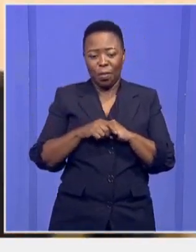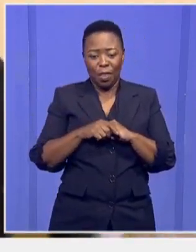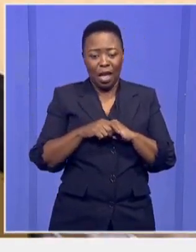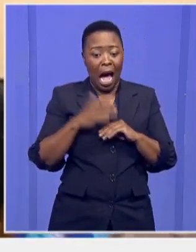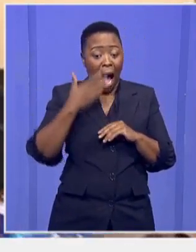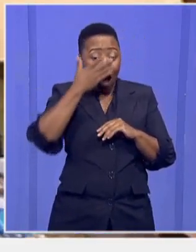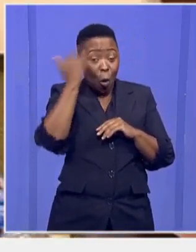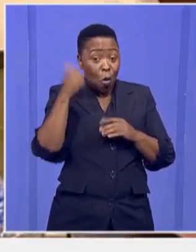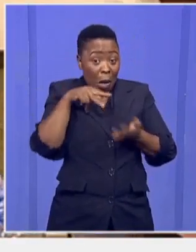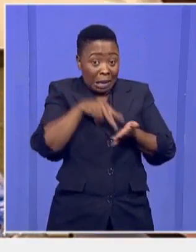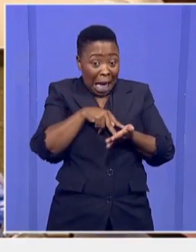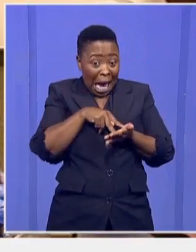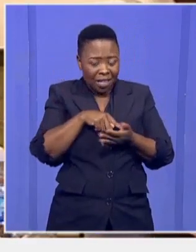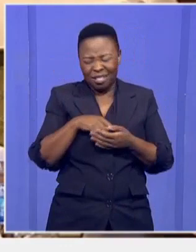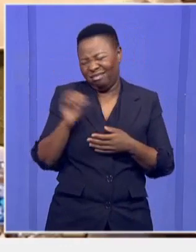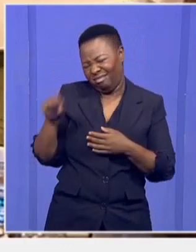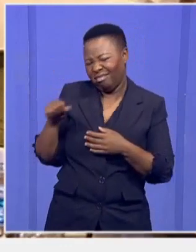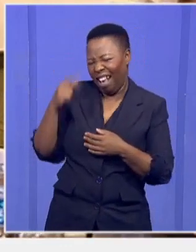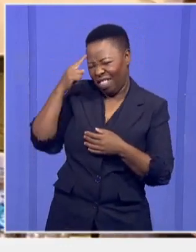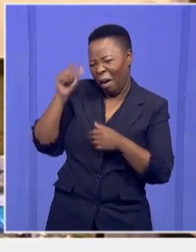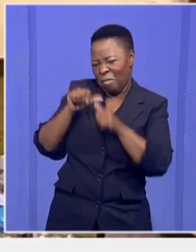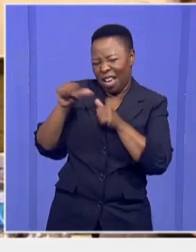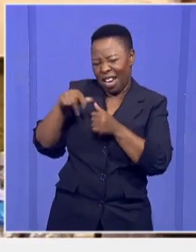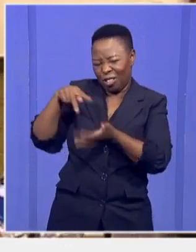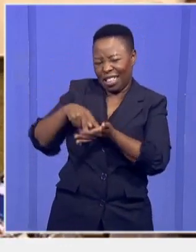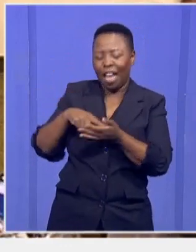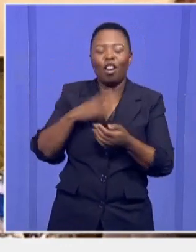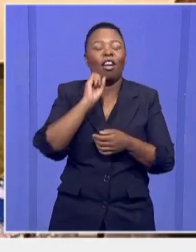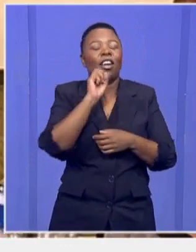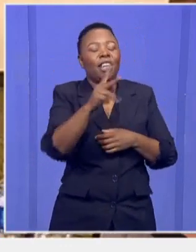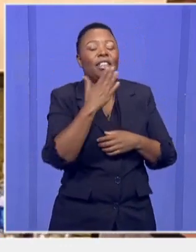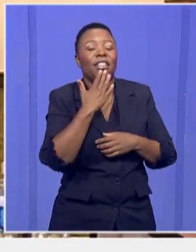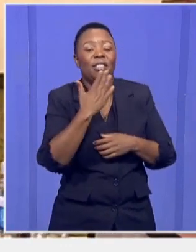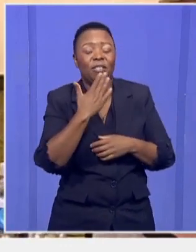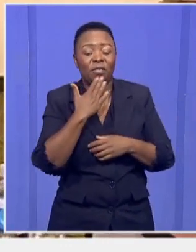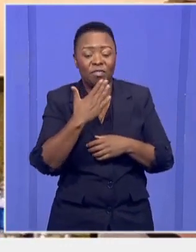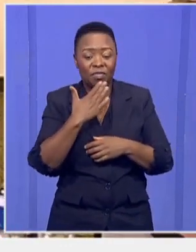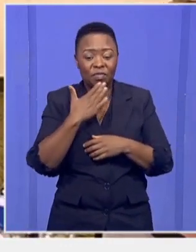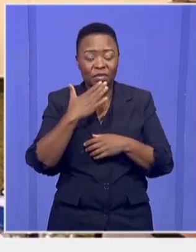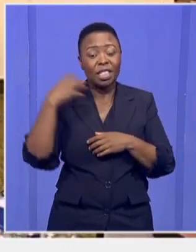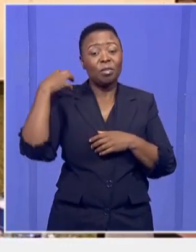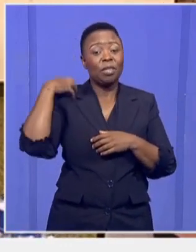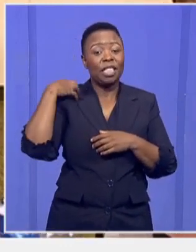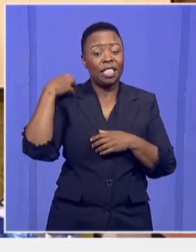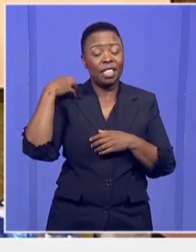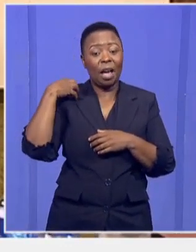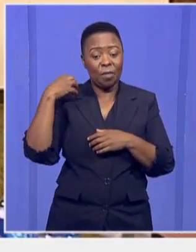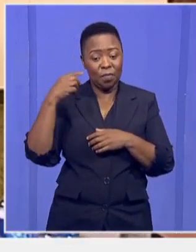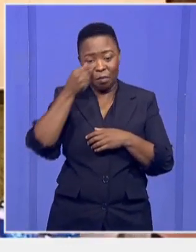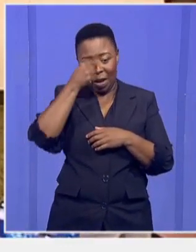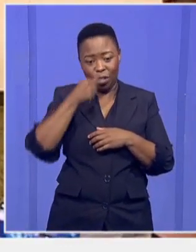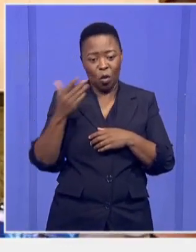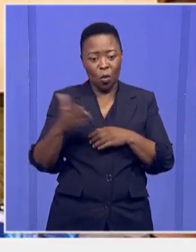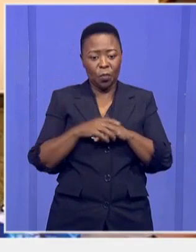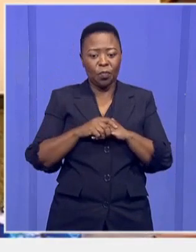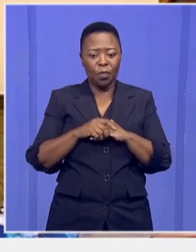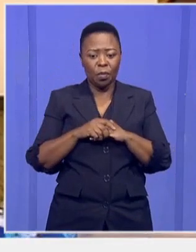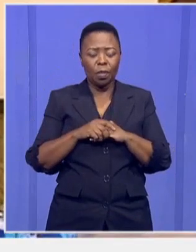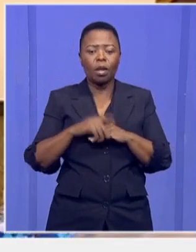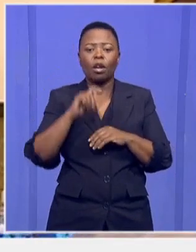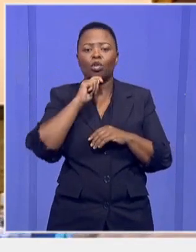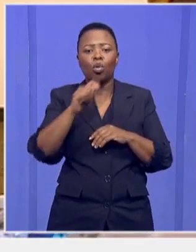stand also. Yes, I think it's better. Okay, thank you very much. Thank you, Minister Pandor. Look, it is